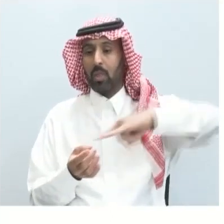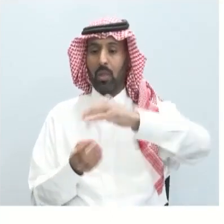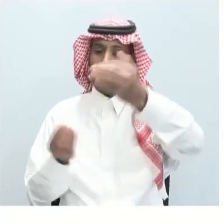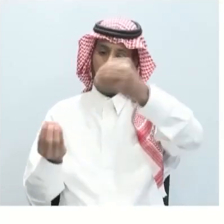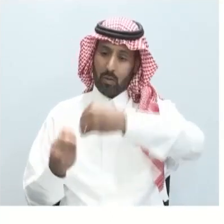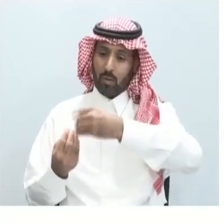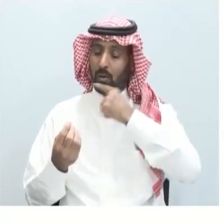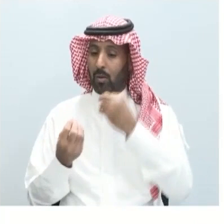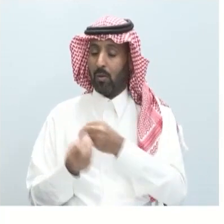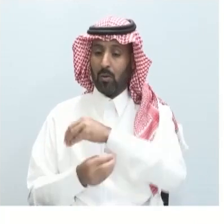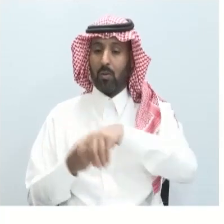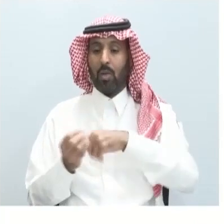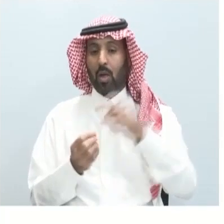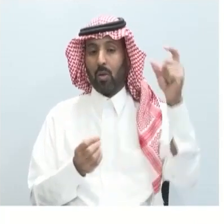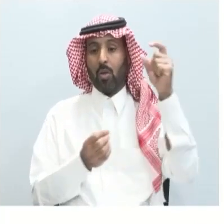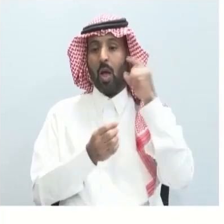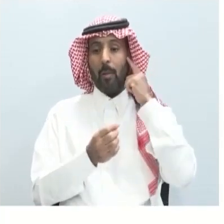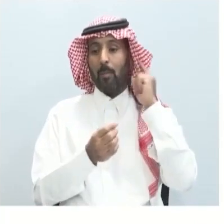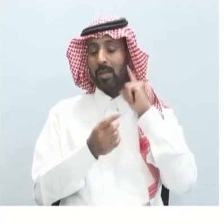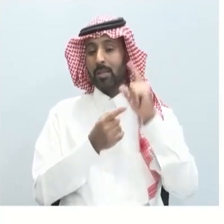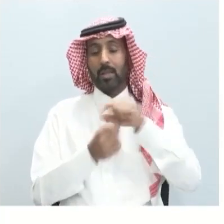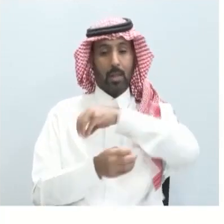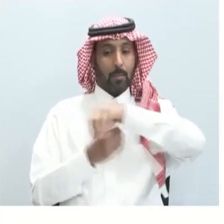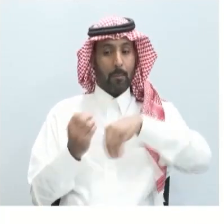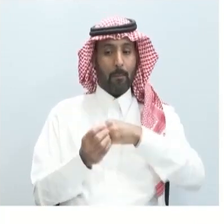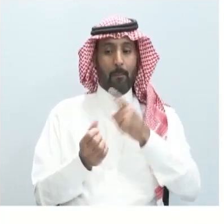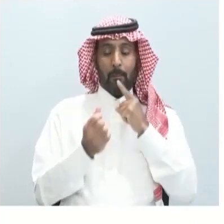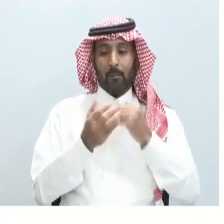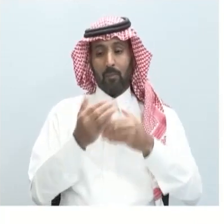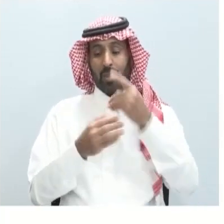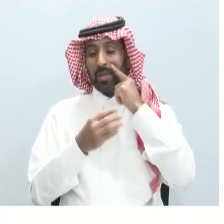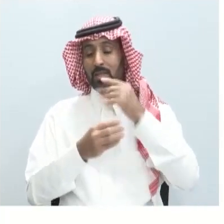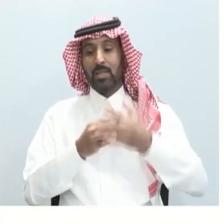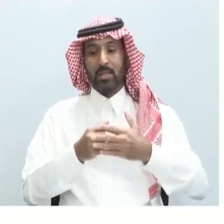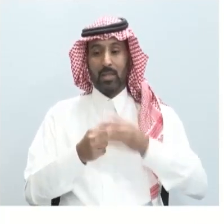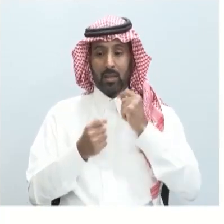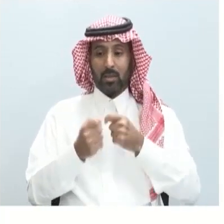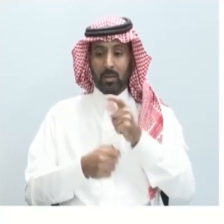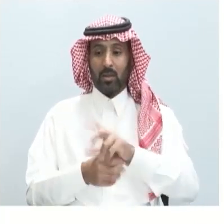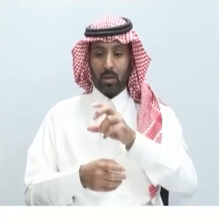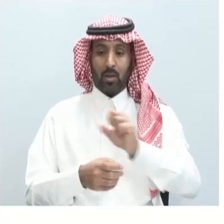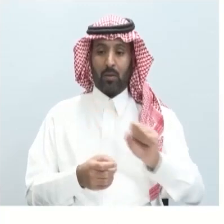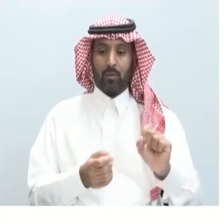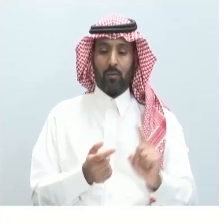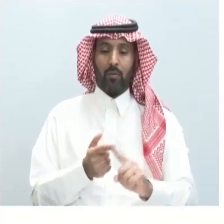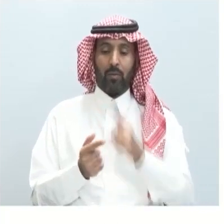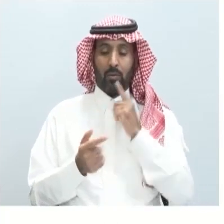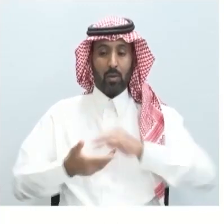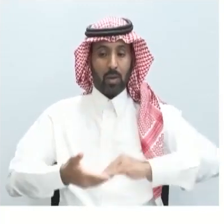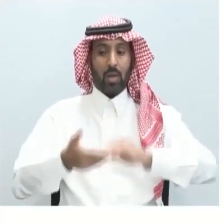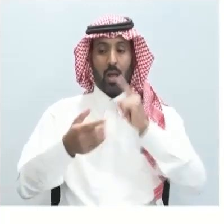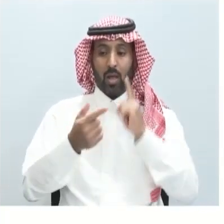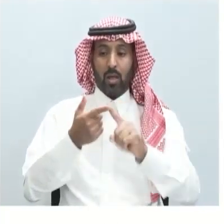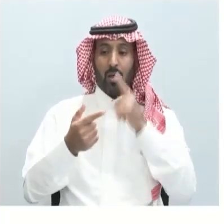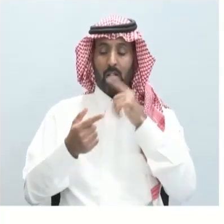The expansion of the two holy mosques and the upgrading of services and facilities had helped to cater